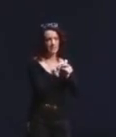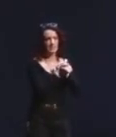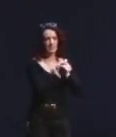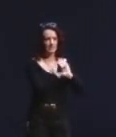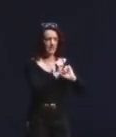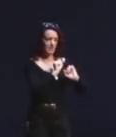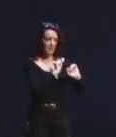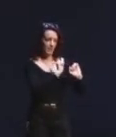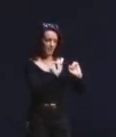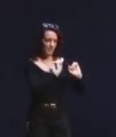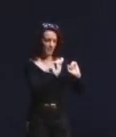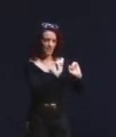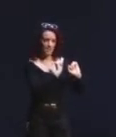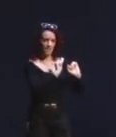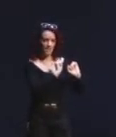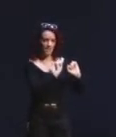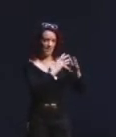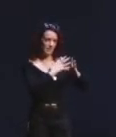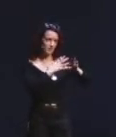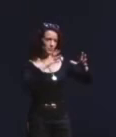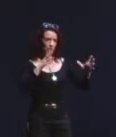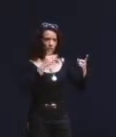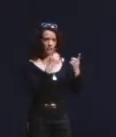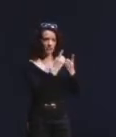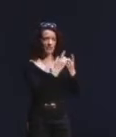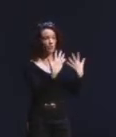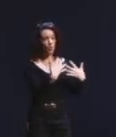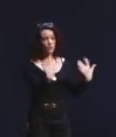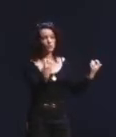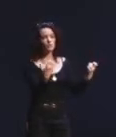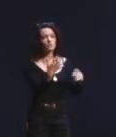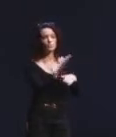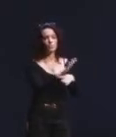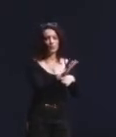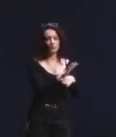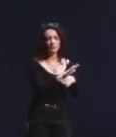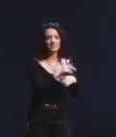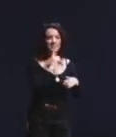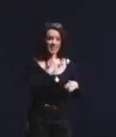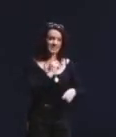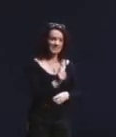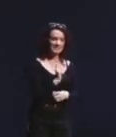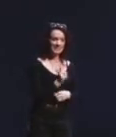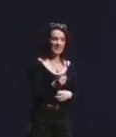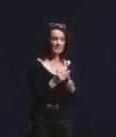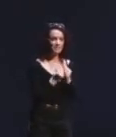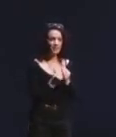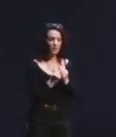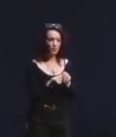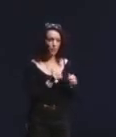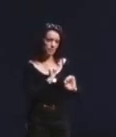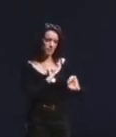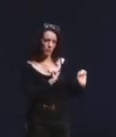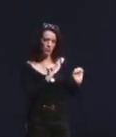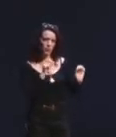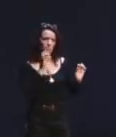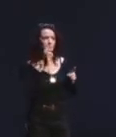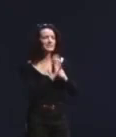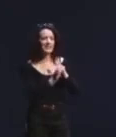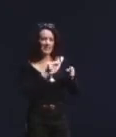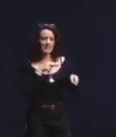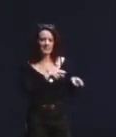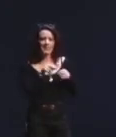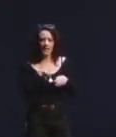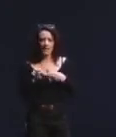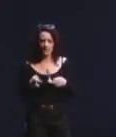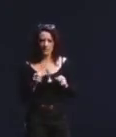music conservatoires and, to a very large extent, orchestras, programmers, who are dictating the value of certain musics to us.